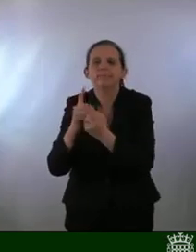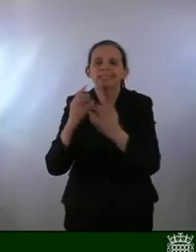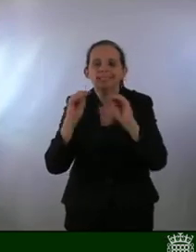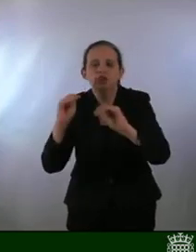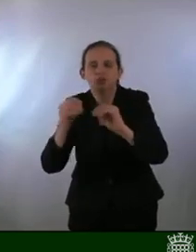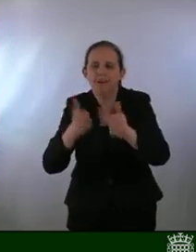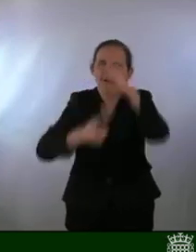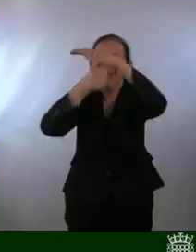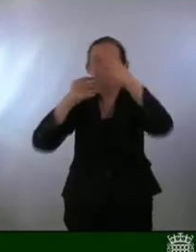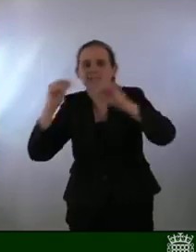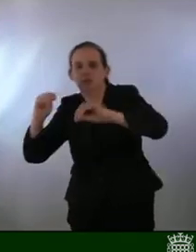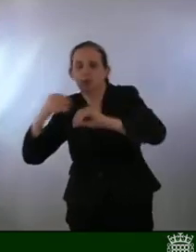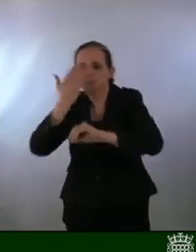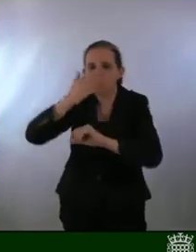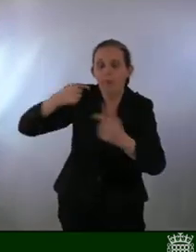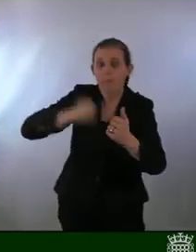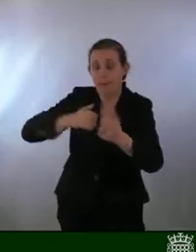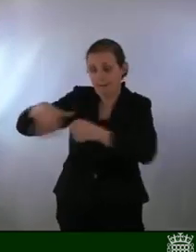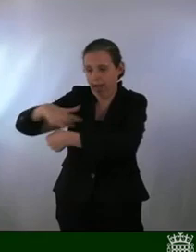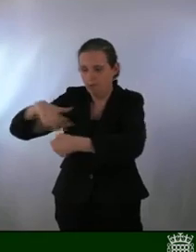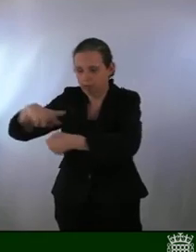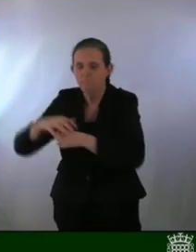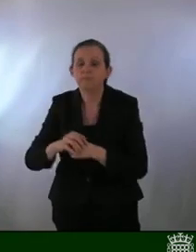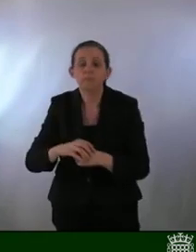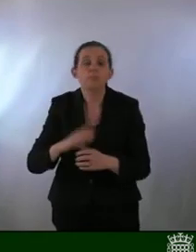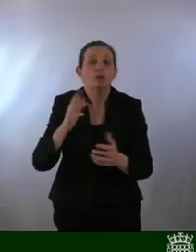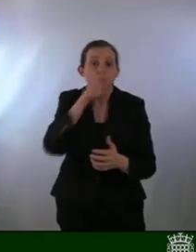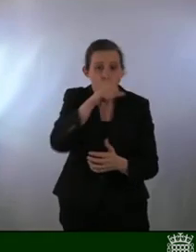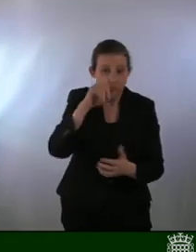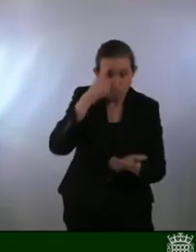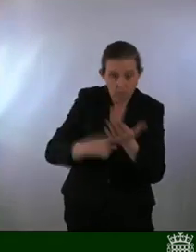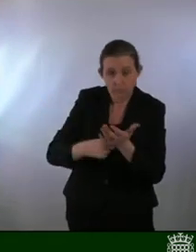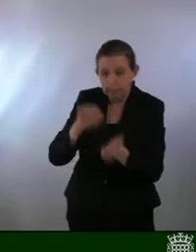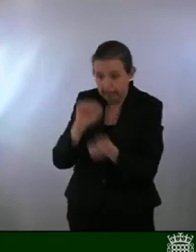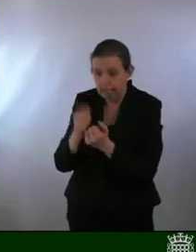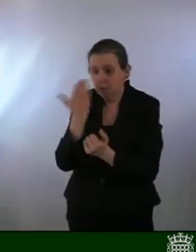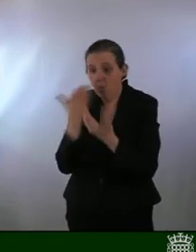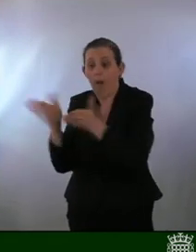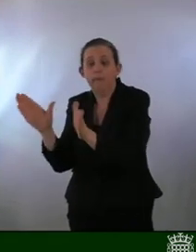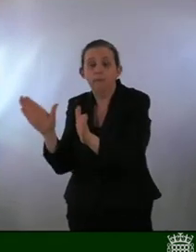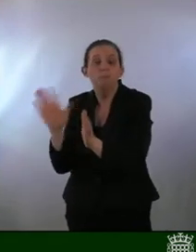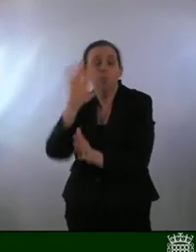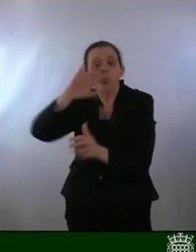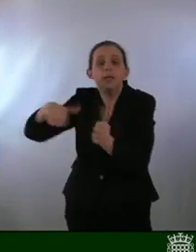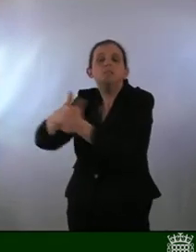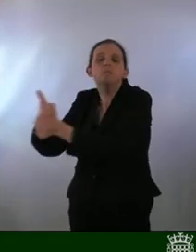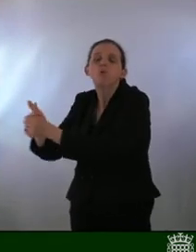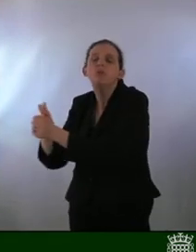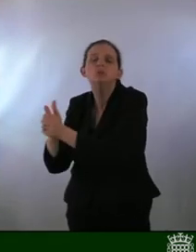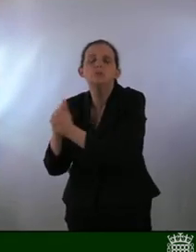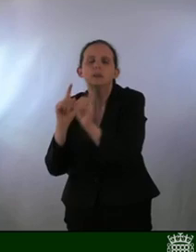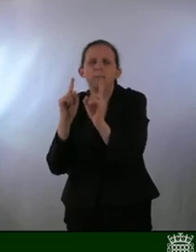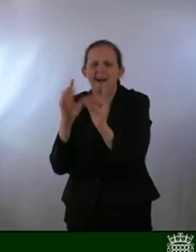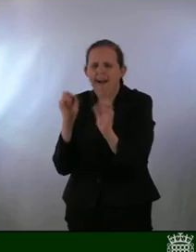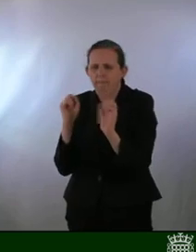fair summary to say that there is support for the decision to keep schools open, and I agree with them. However, there is great concern